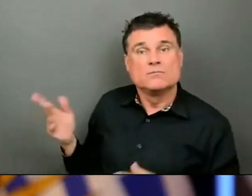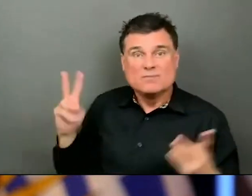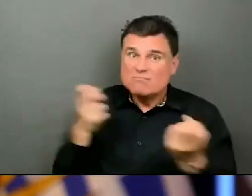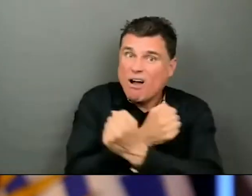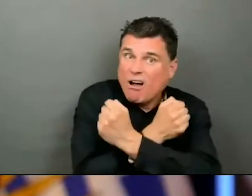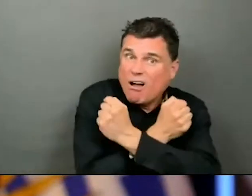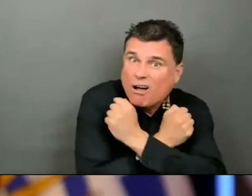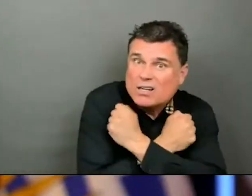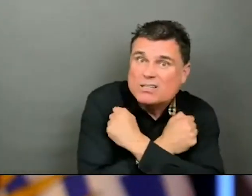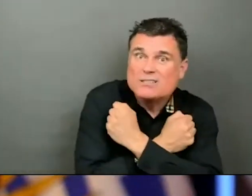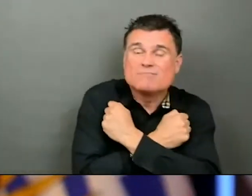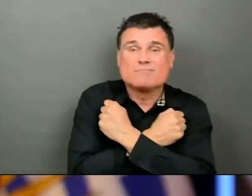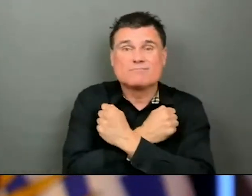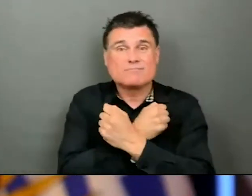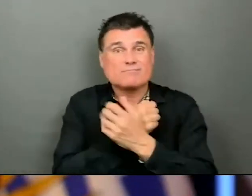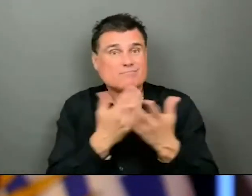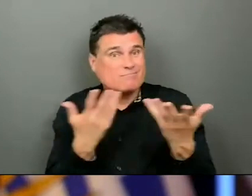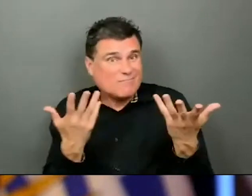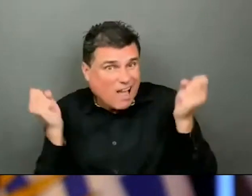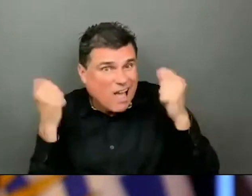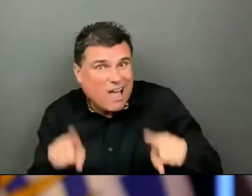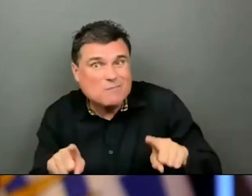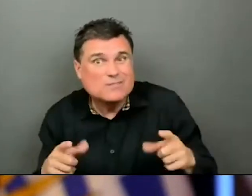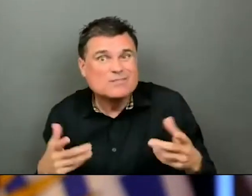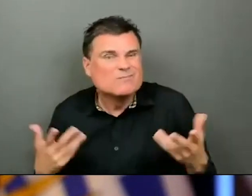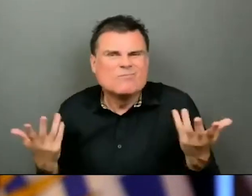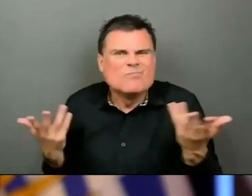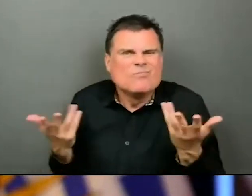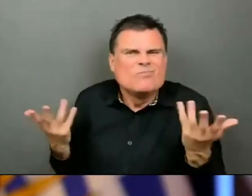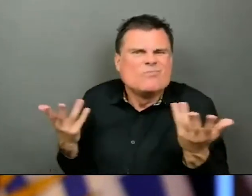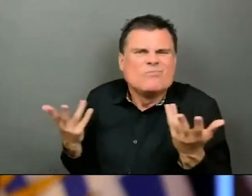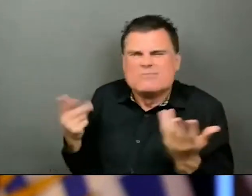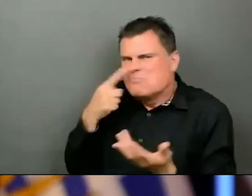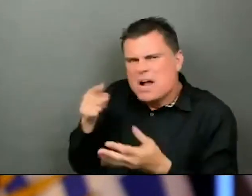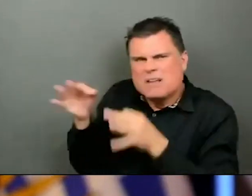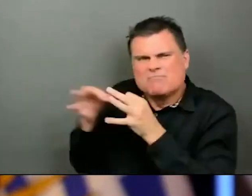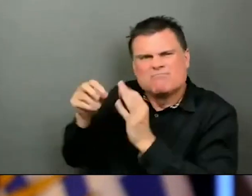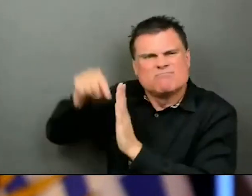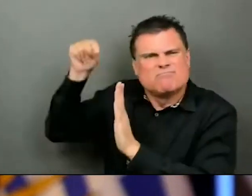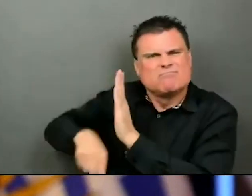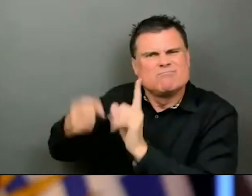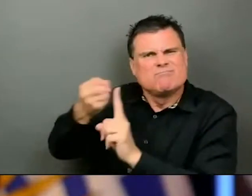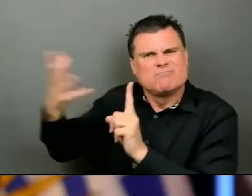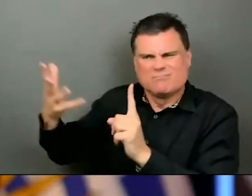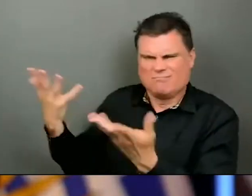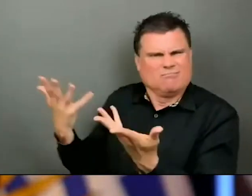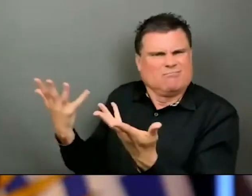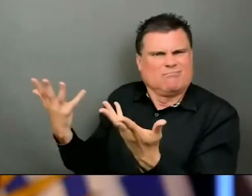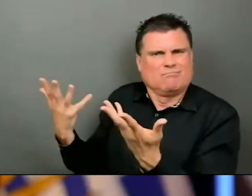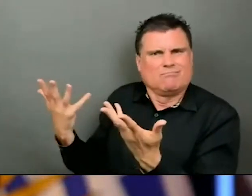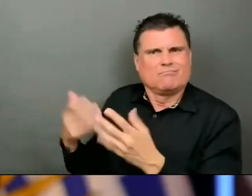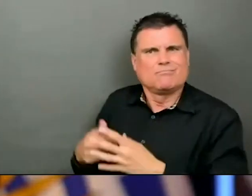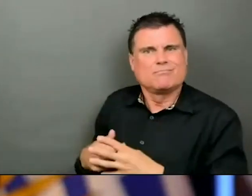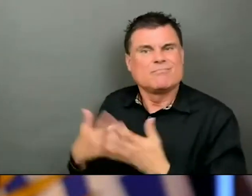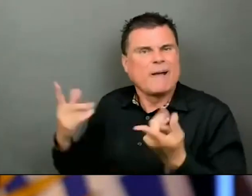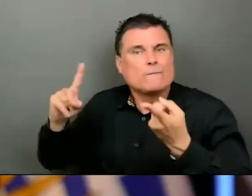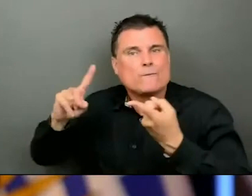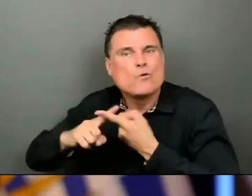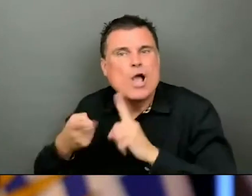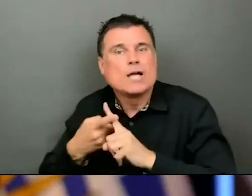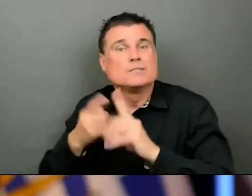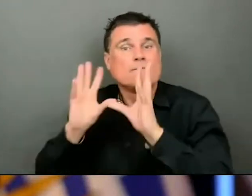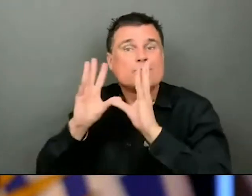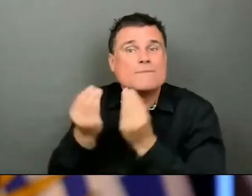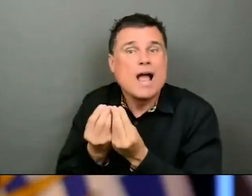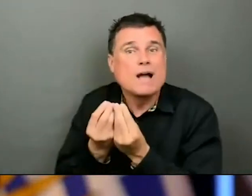can resume among social circles now. Can you elaborate on that guidance and whether discretion should be tied to, say, whether friends or family have been